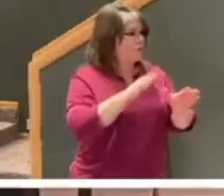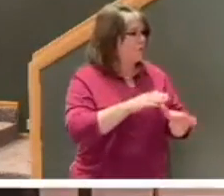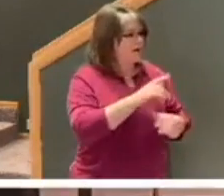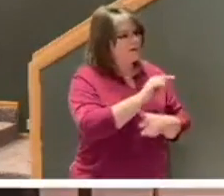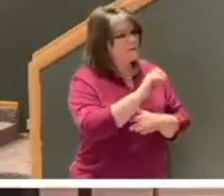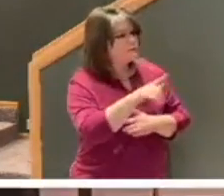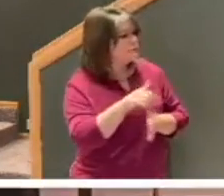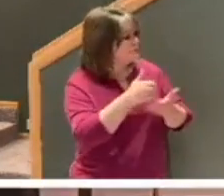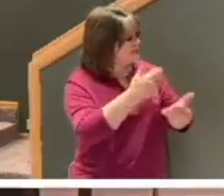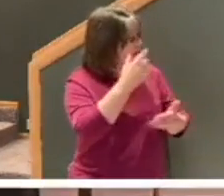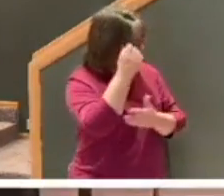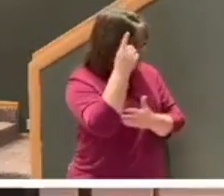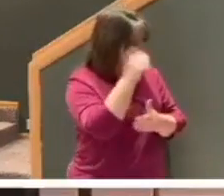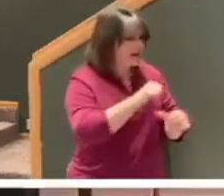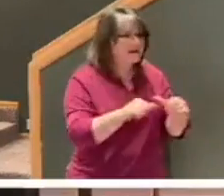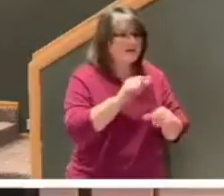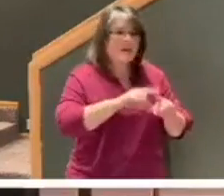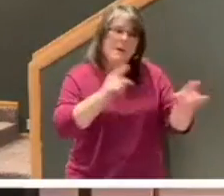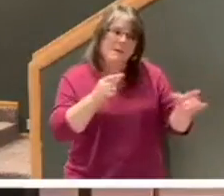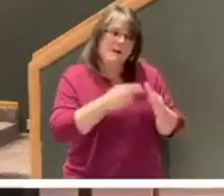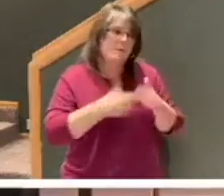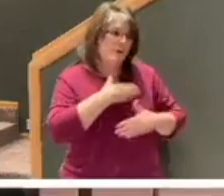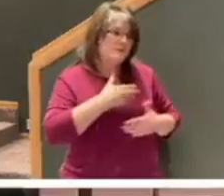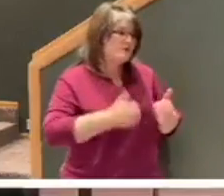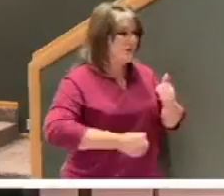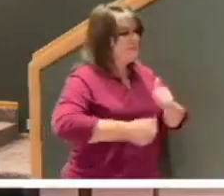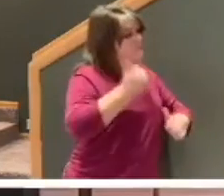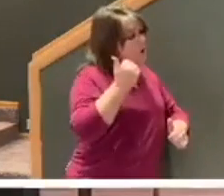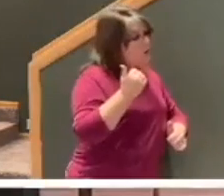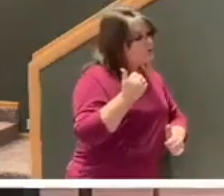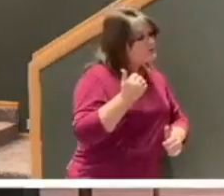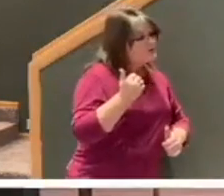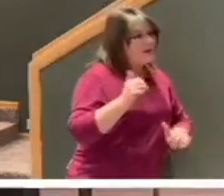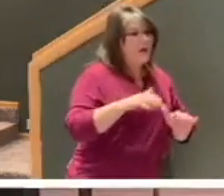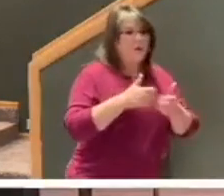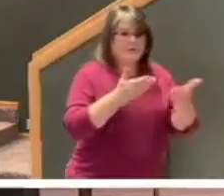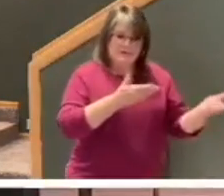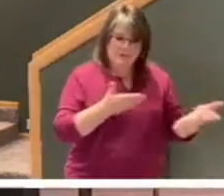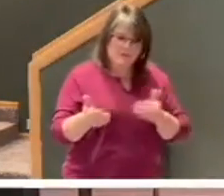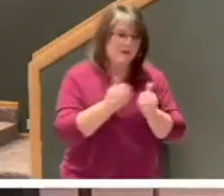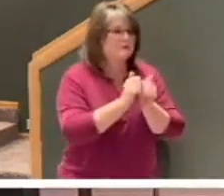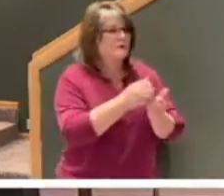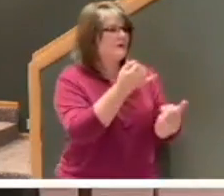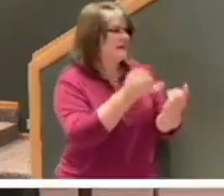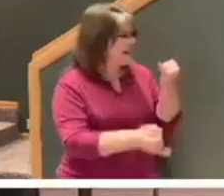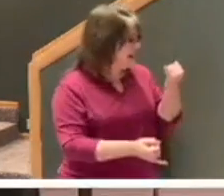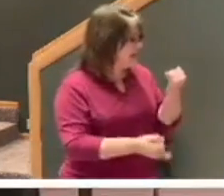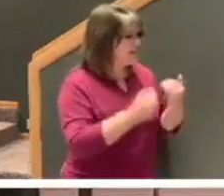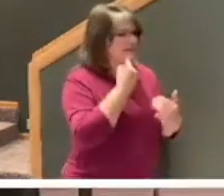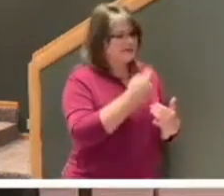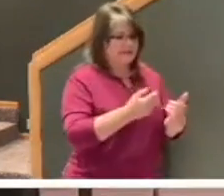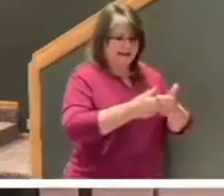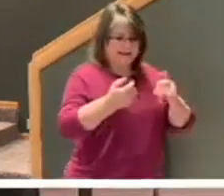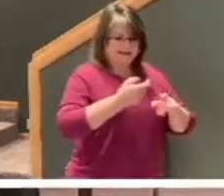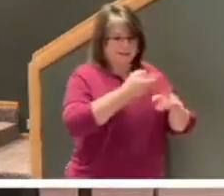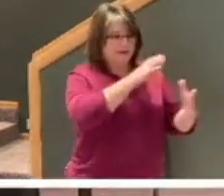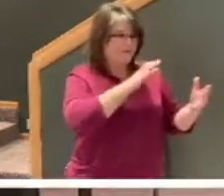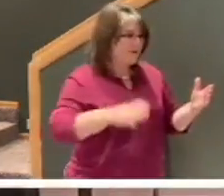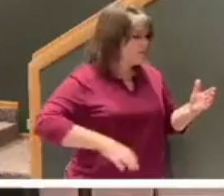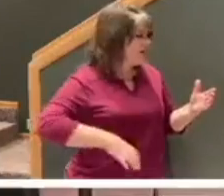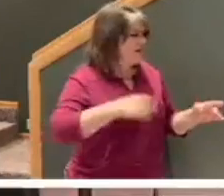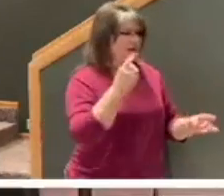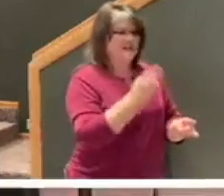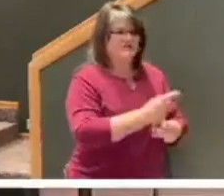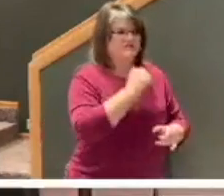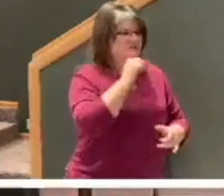us understand each other. But what I appreciated most was how he brought it together at the end by saying that apart from Christ, it's just